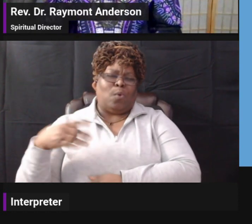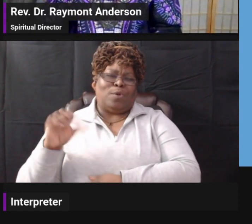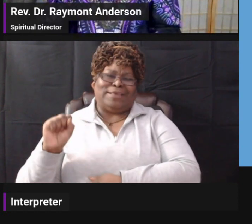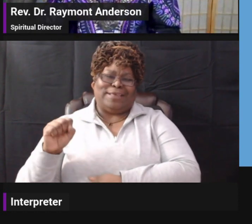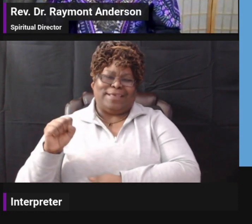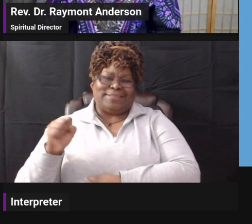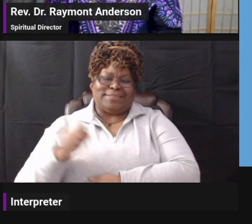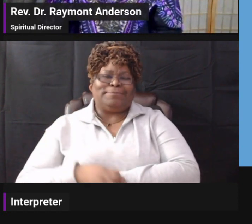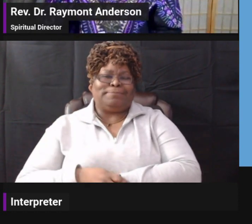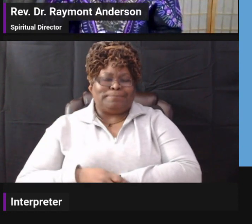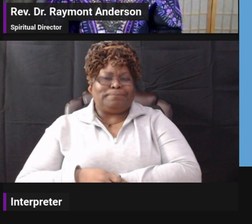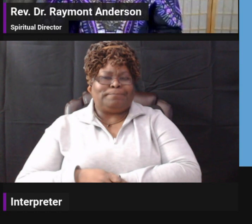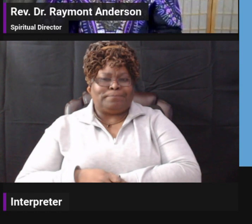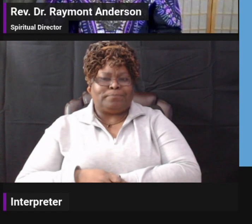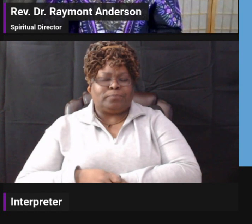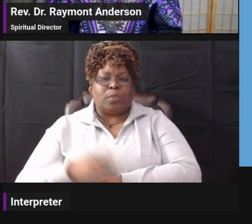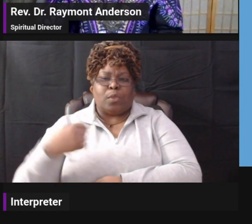Oh my.